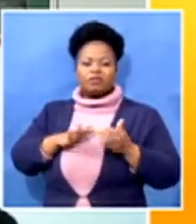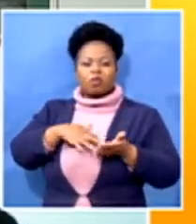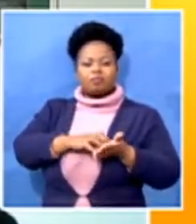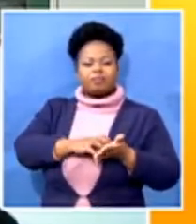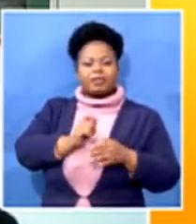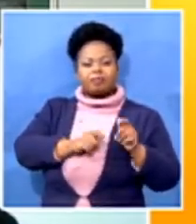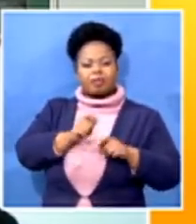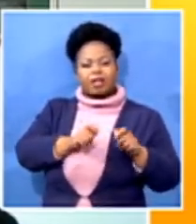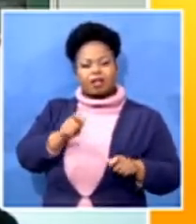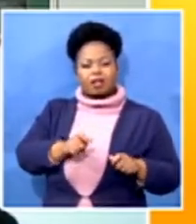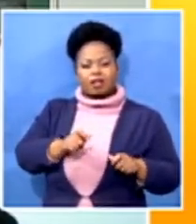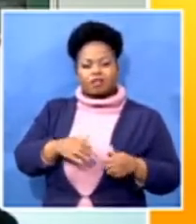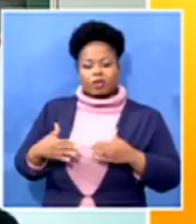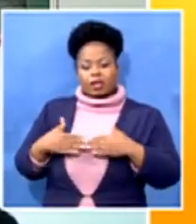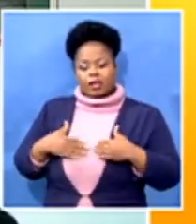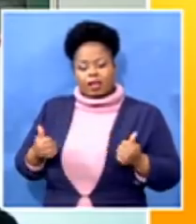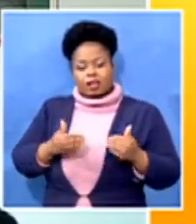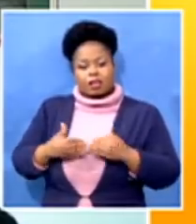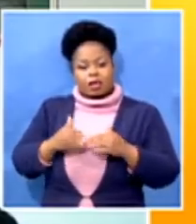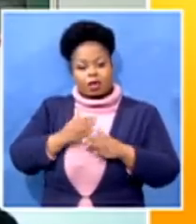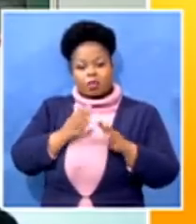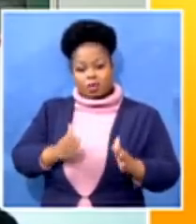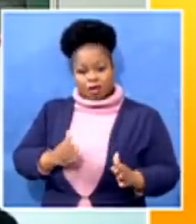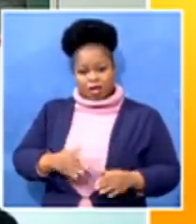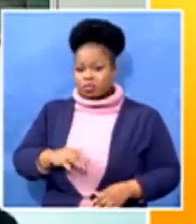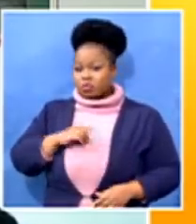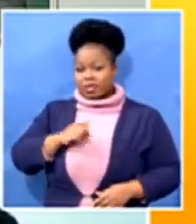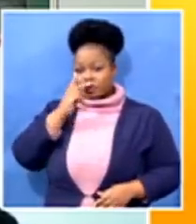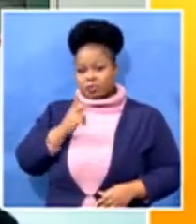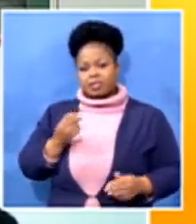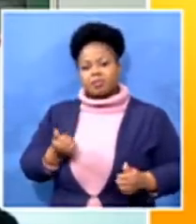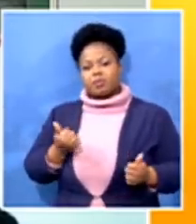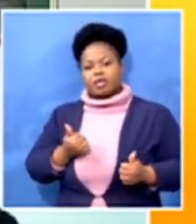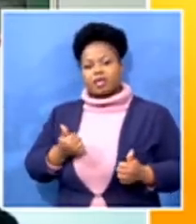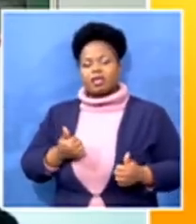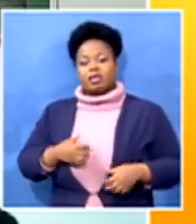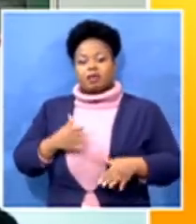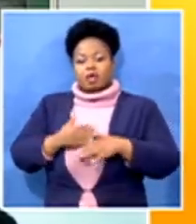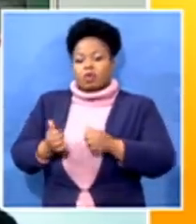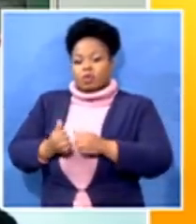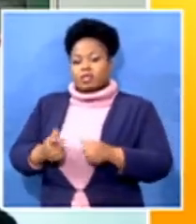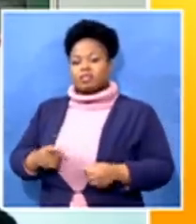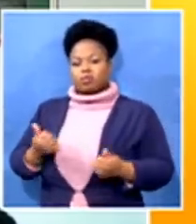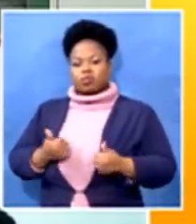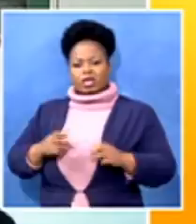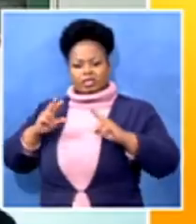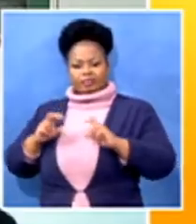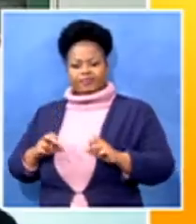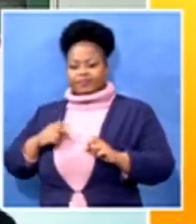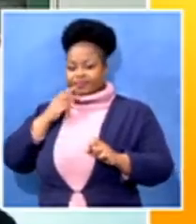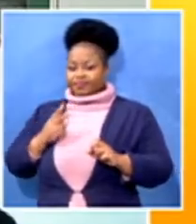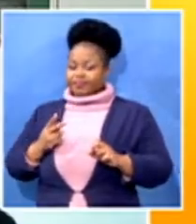mentioned, the healthcare workers. In fact, we're already seeing, my colleagues in the private practice are already actually